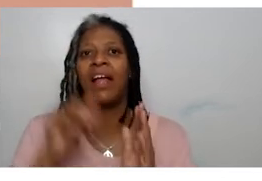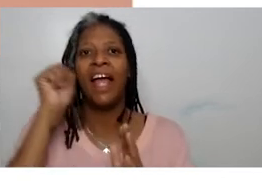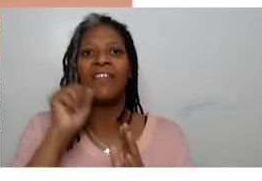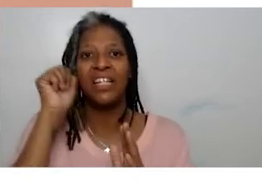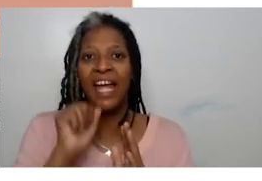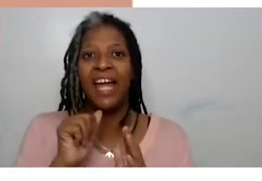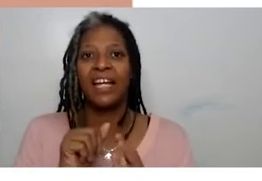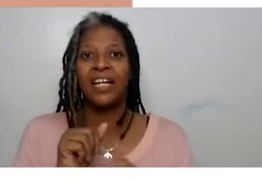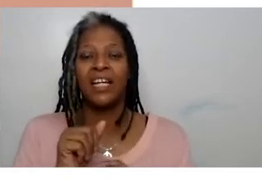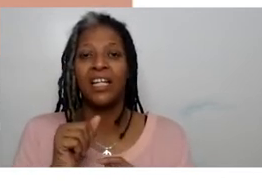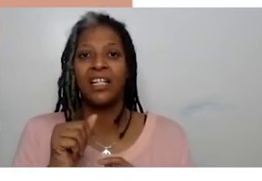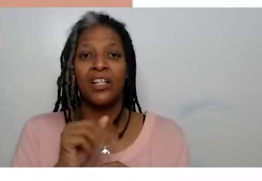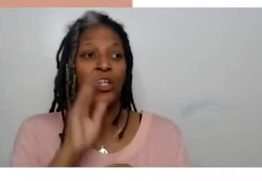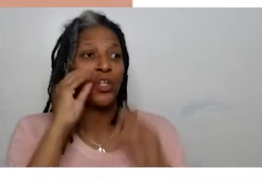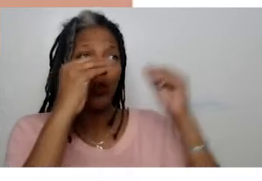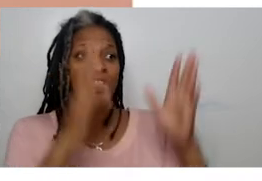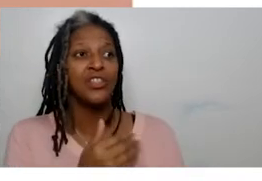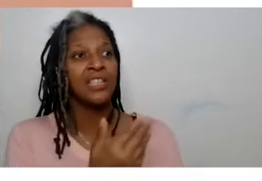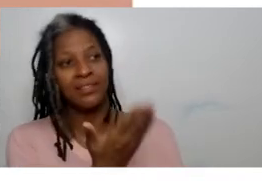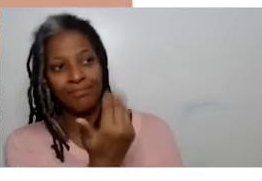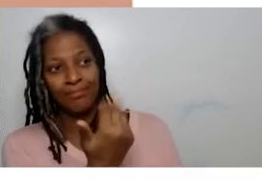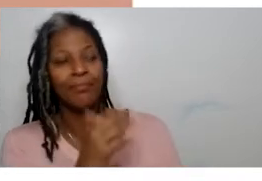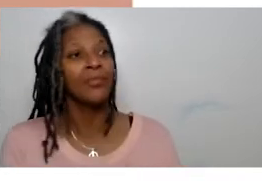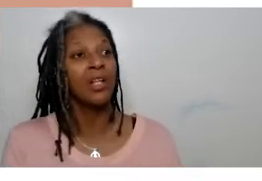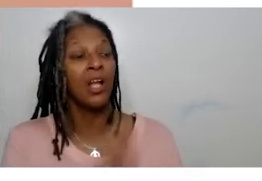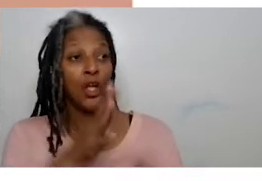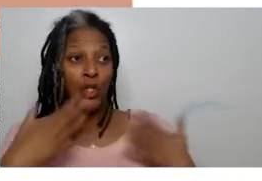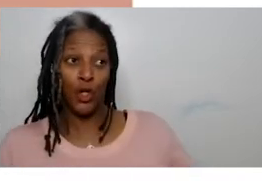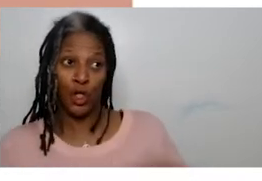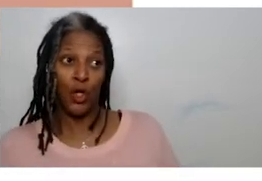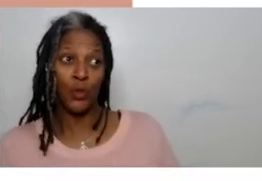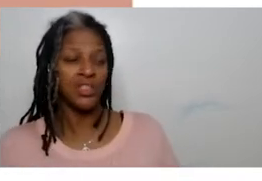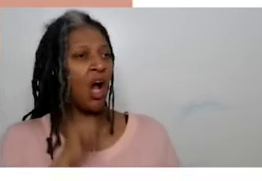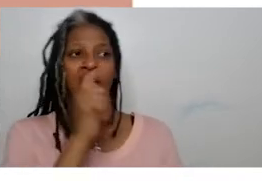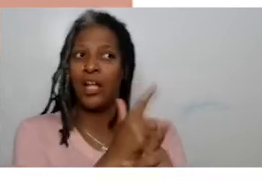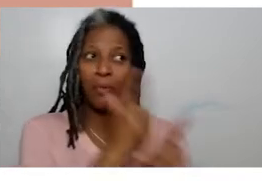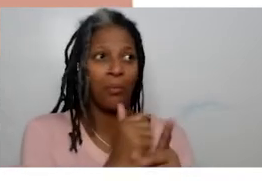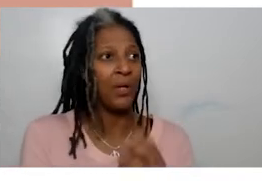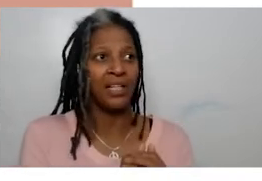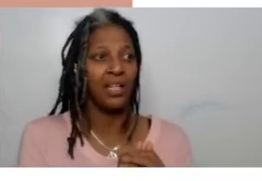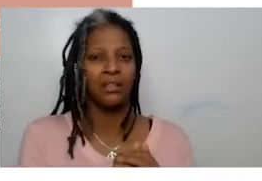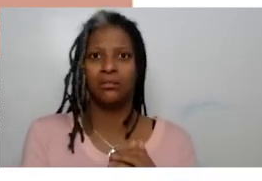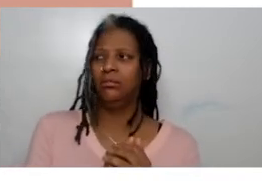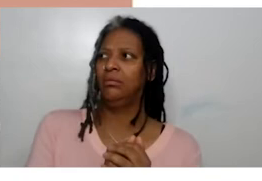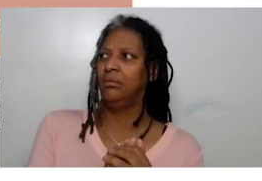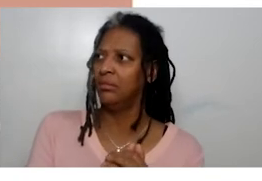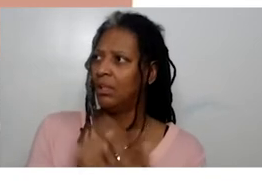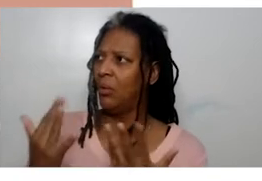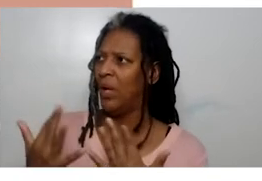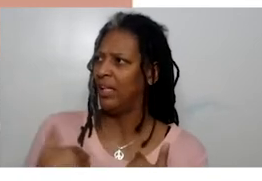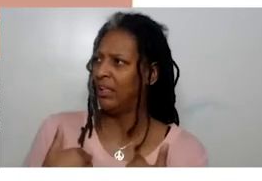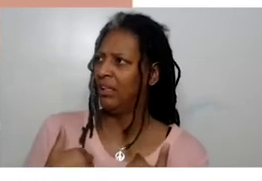outfit was inappropriate. But I was wearing the same outfit as all of my friends. I went to a predominantly white institution when I was growing